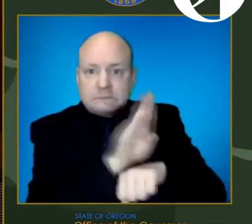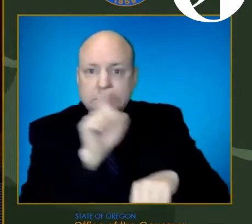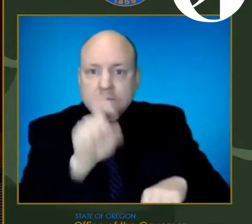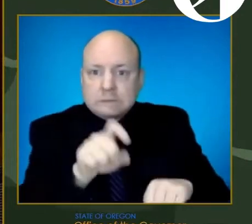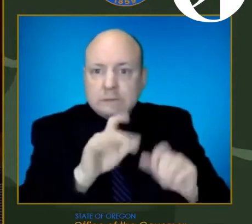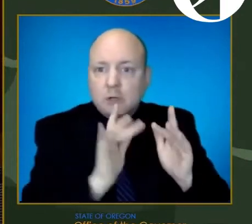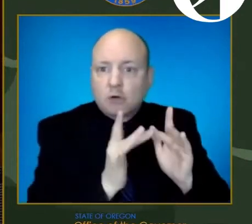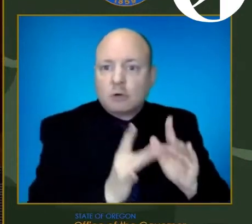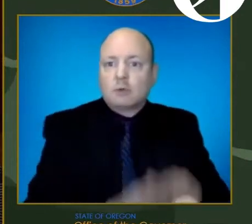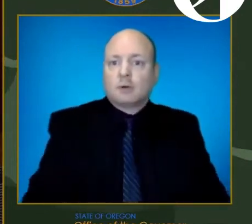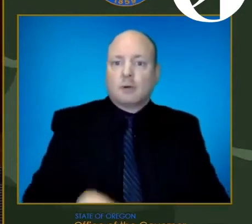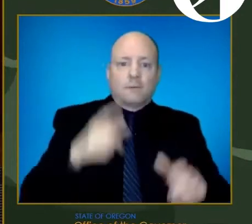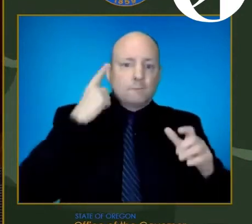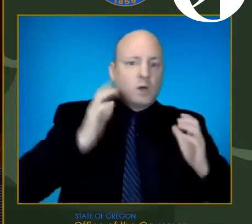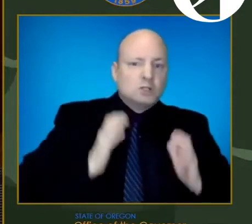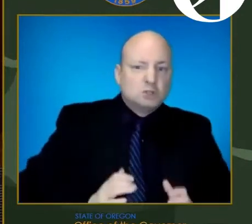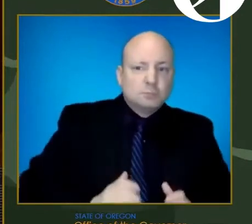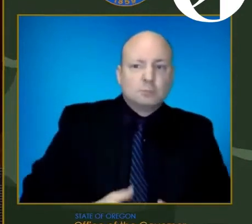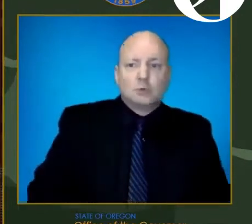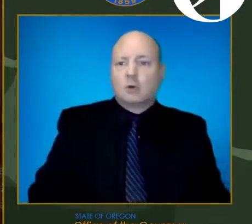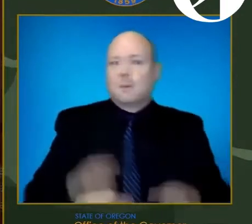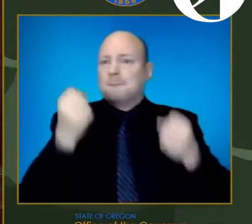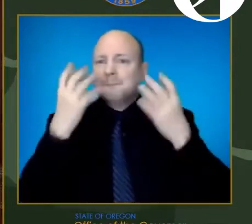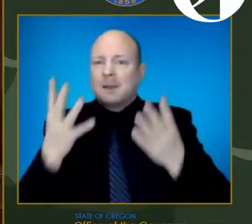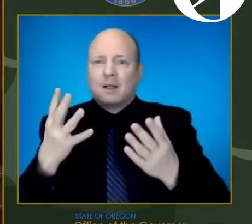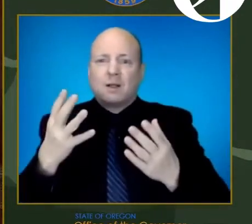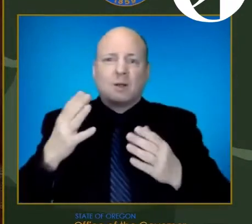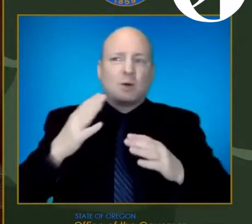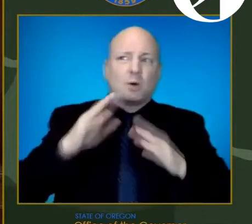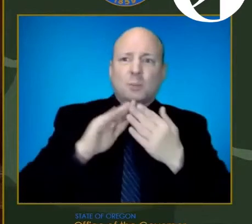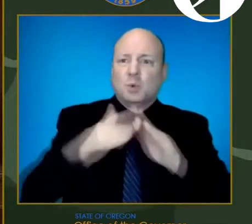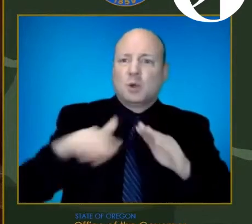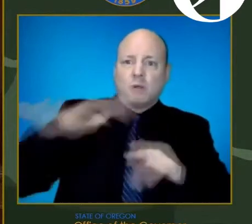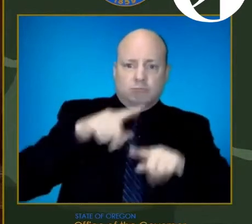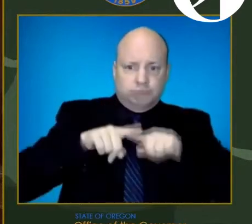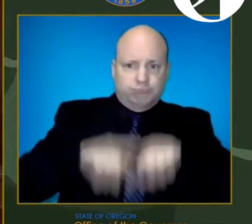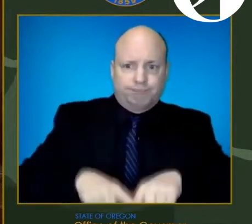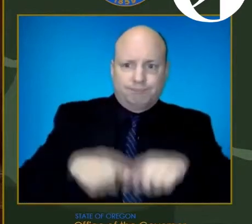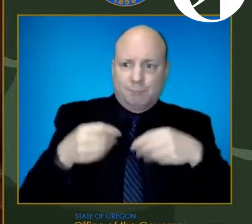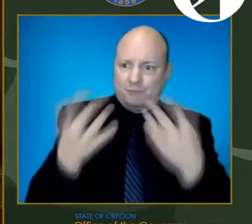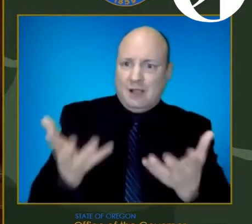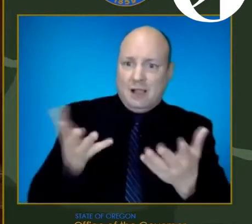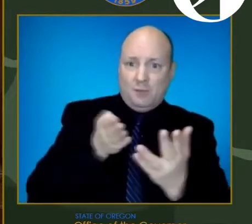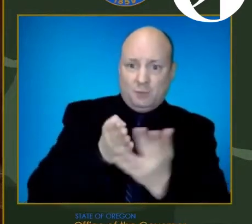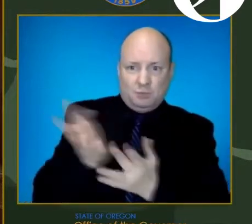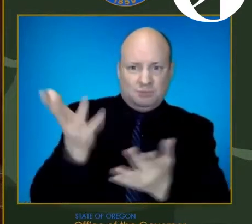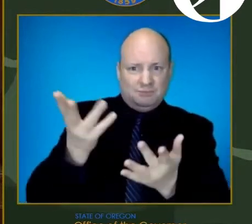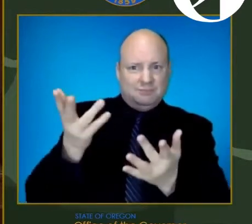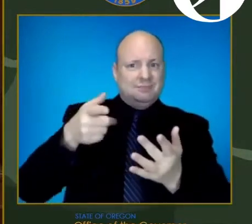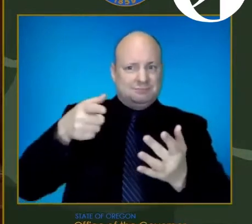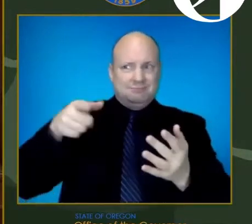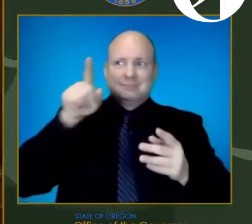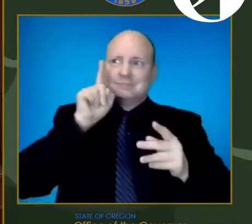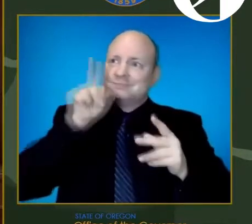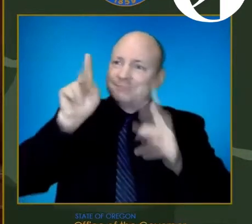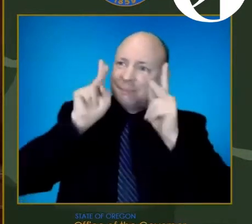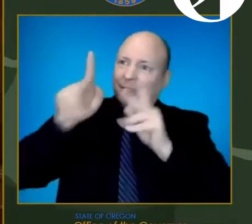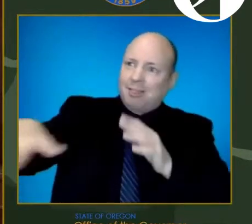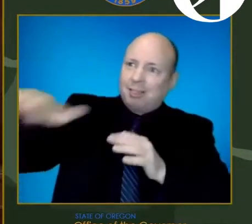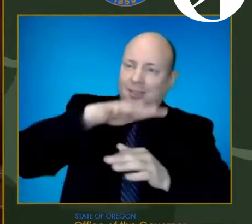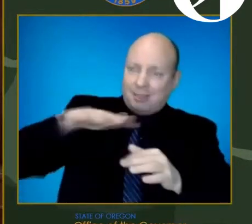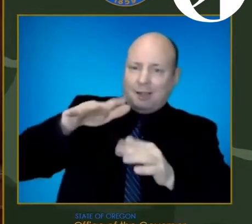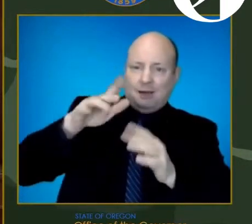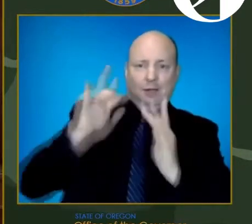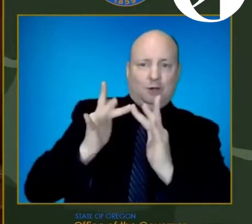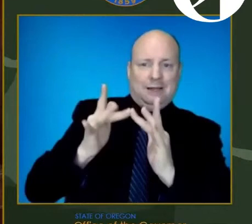customers, and our communities rely on it to provide services to their people. My budget invests